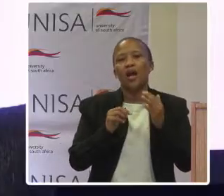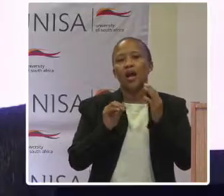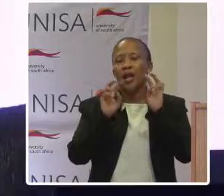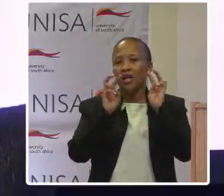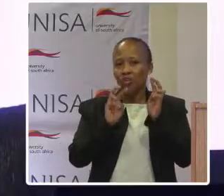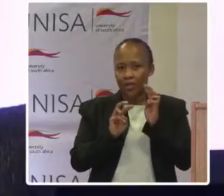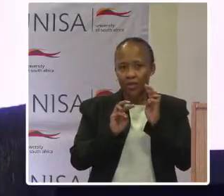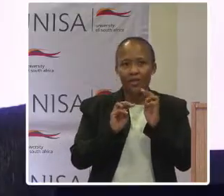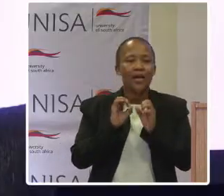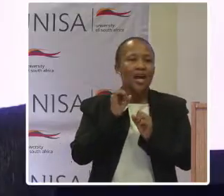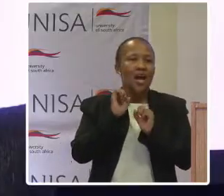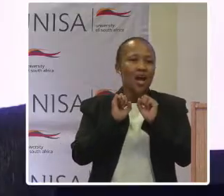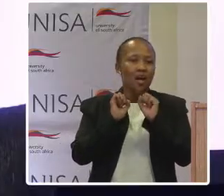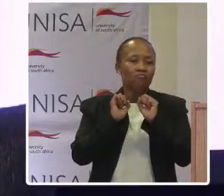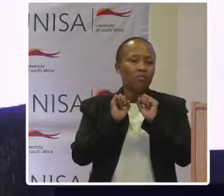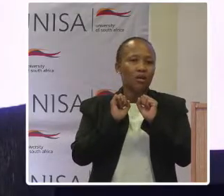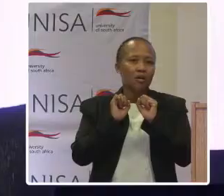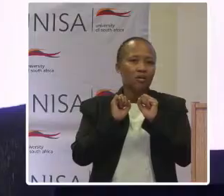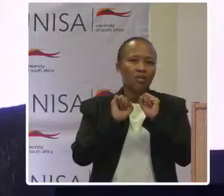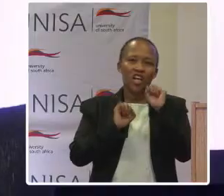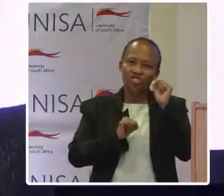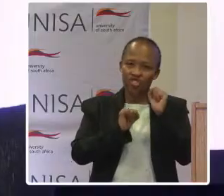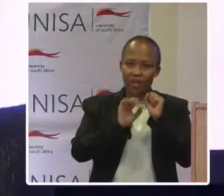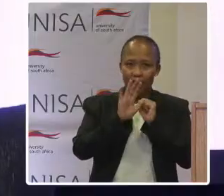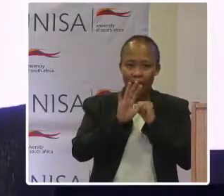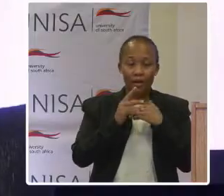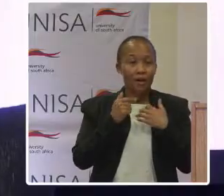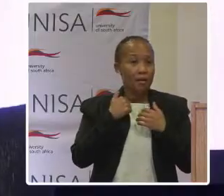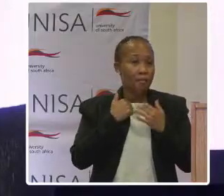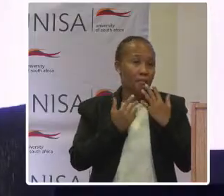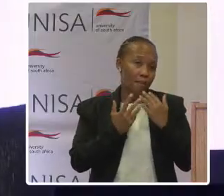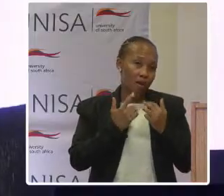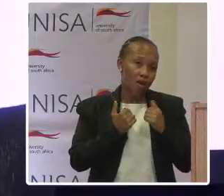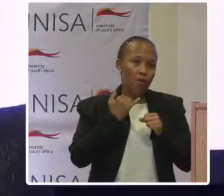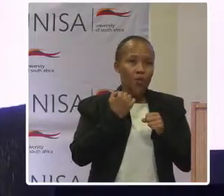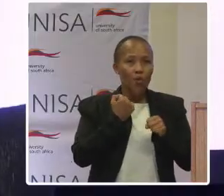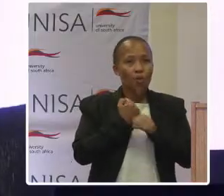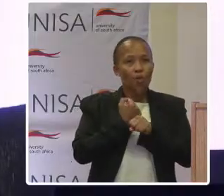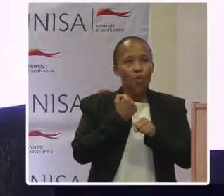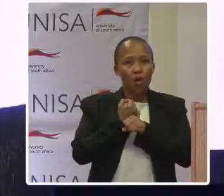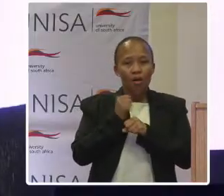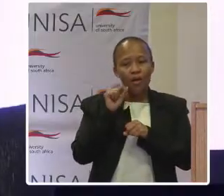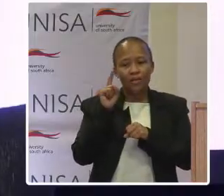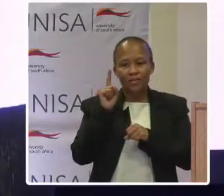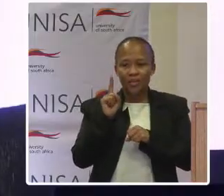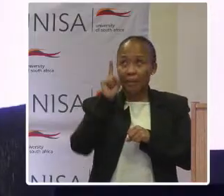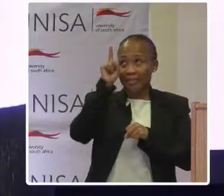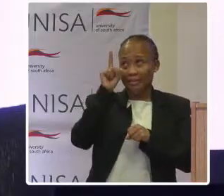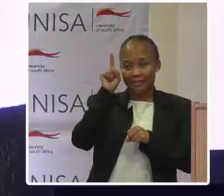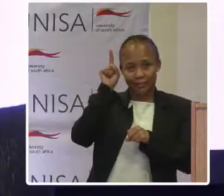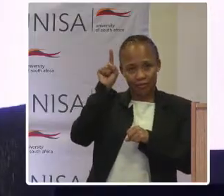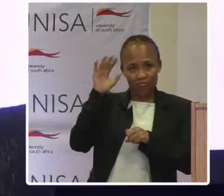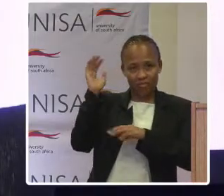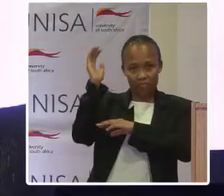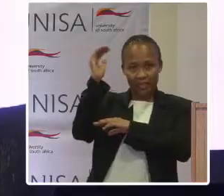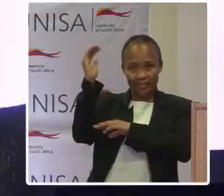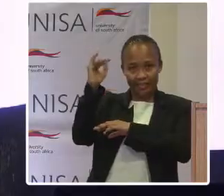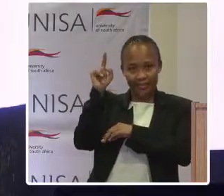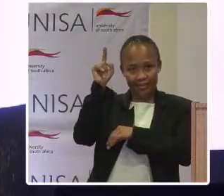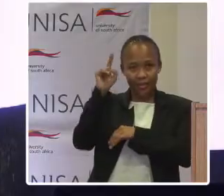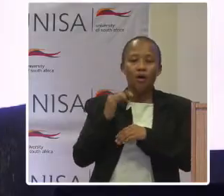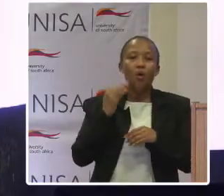now I'm working with, well, let's just say everything in aerospace, including space. When I wake